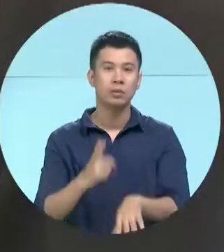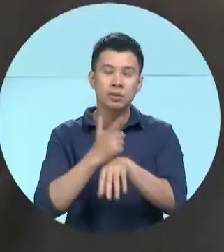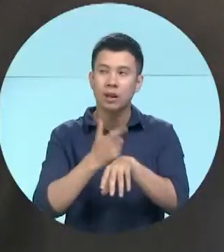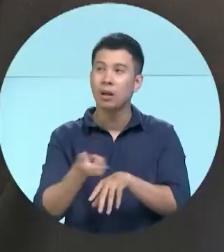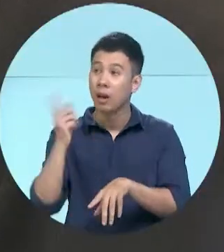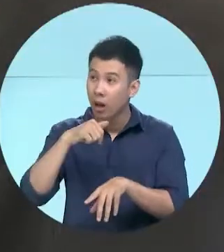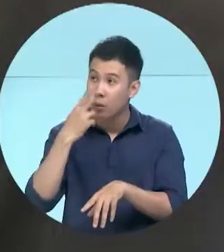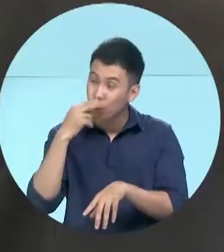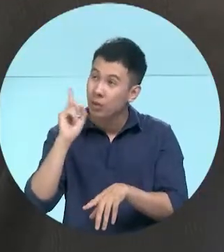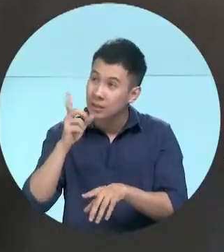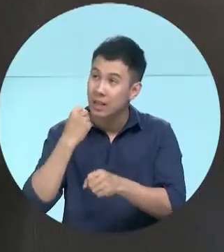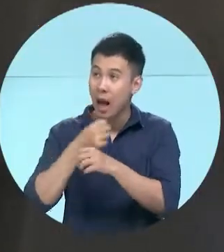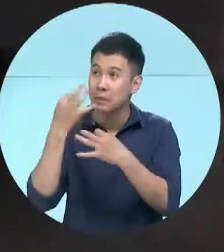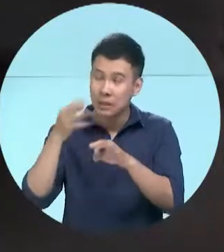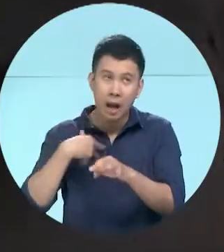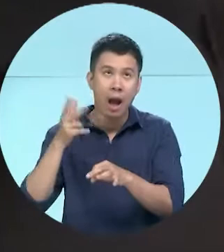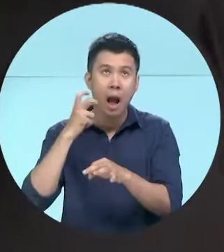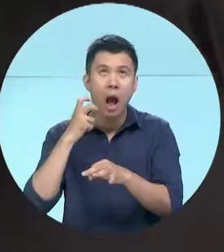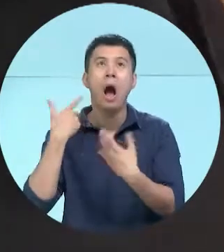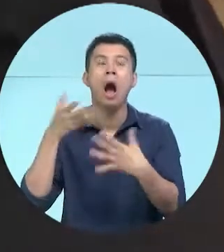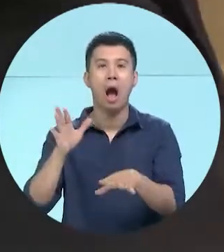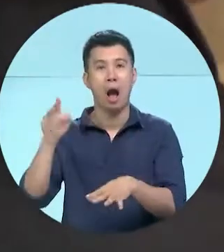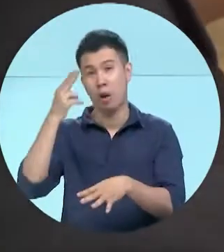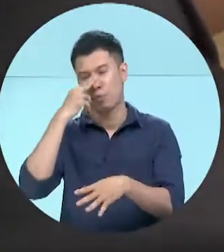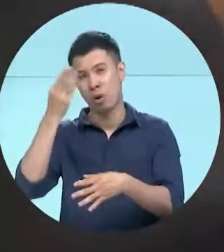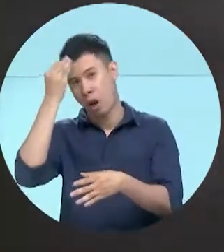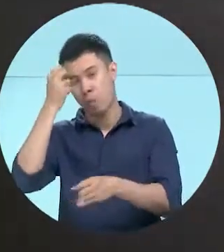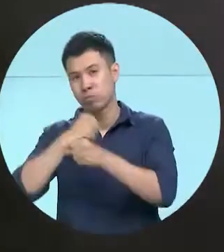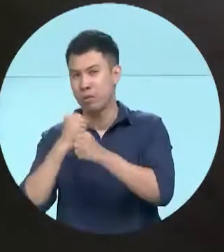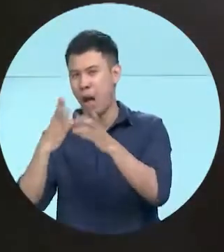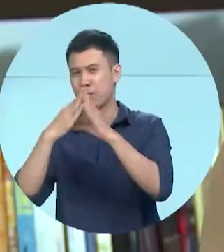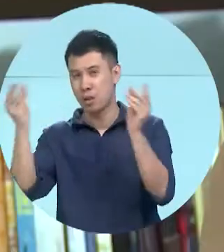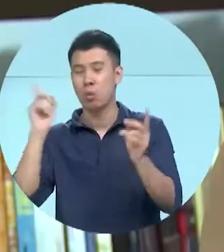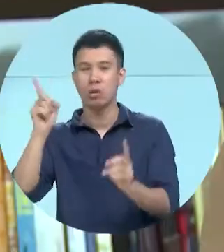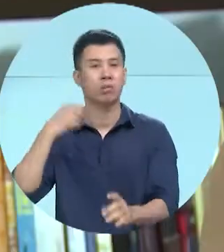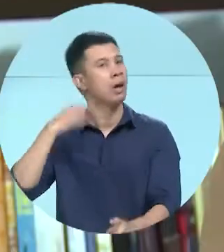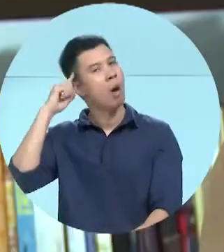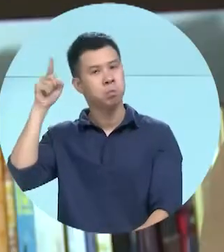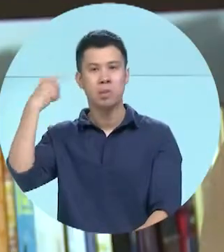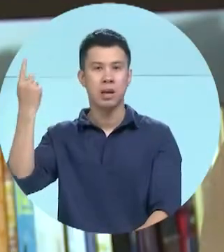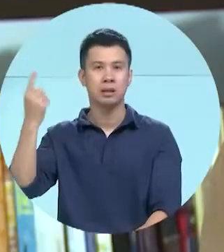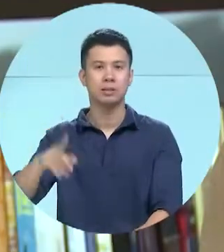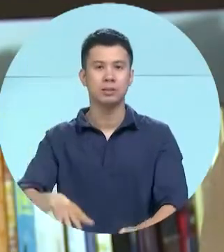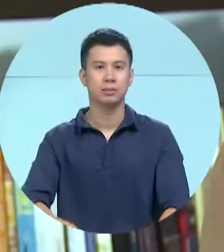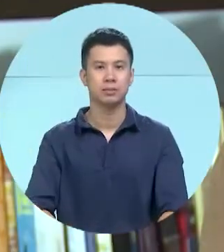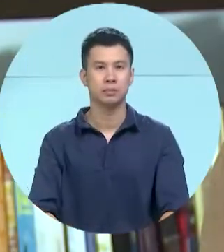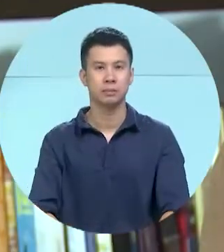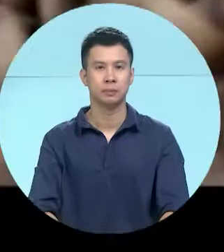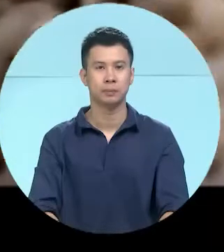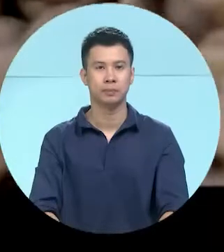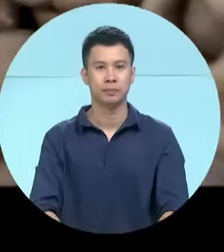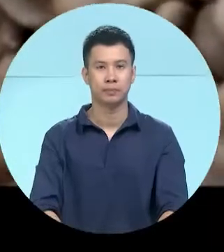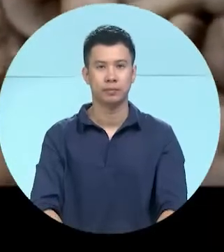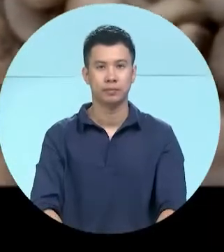I just think he's going to learn a lot. And we also want to things that he wants to do that we don't know about